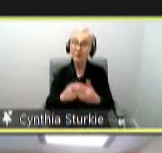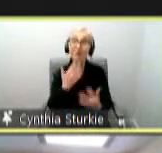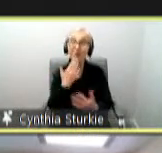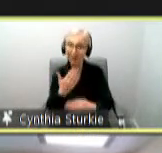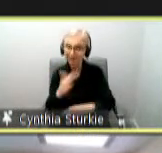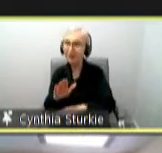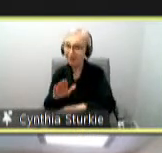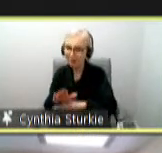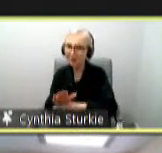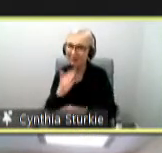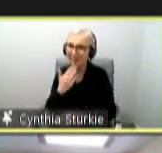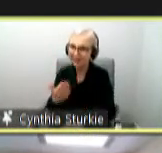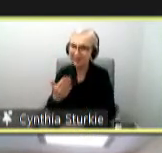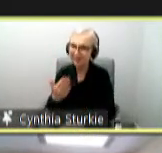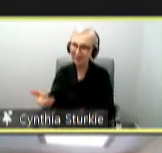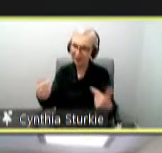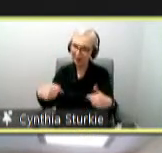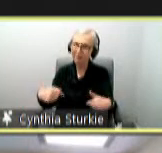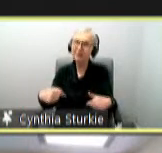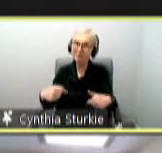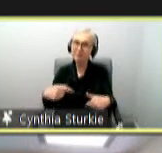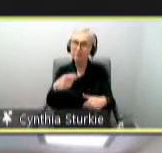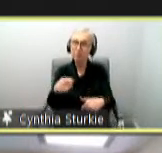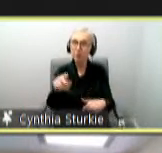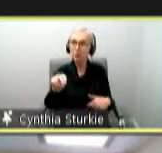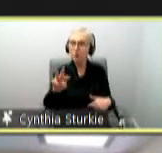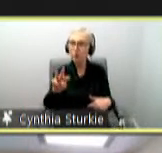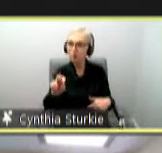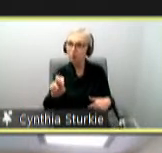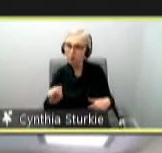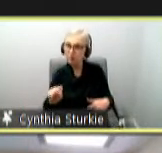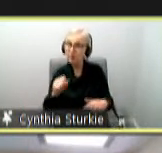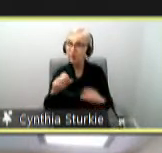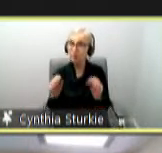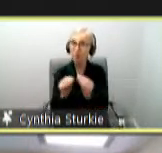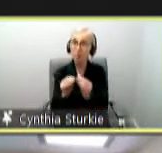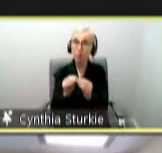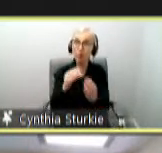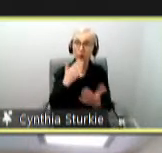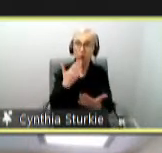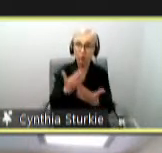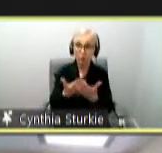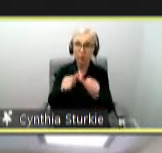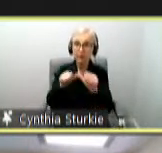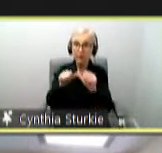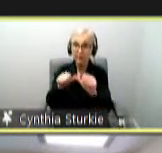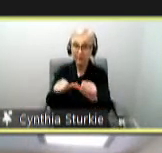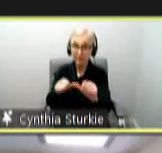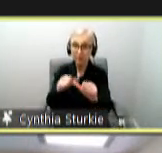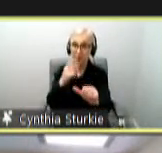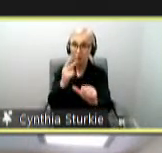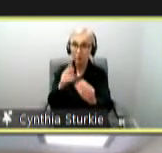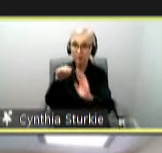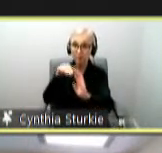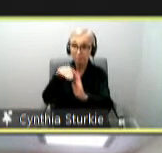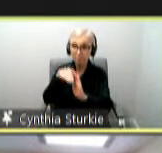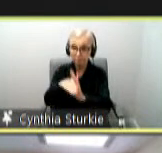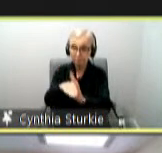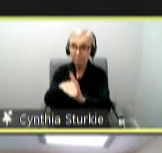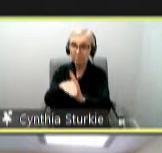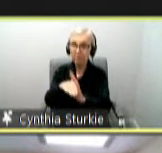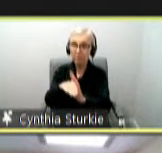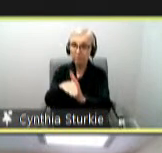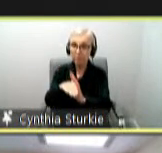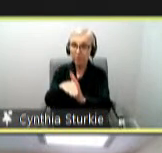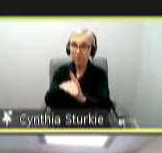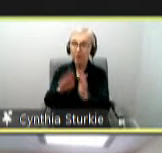and thank you all for being here. The news this week is more good news. It does look like we're continuing to see the downward trajectories in